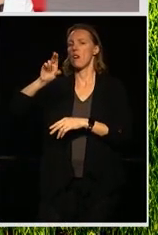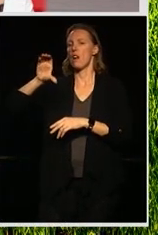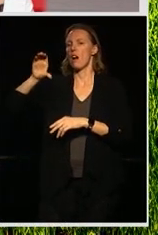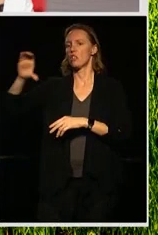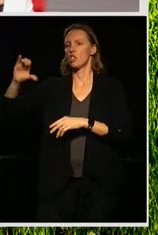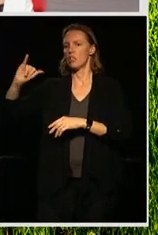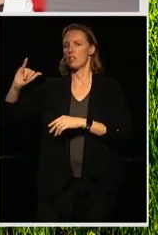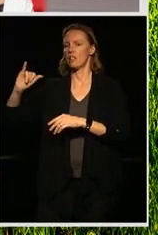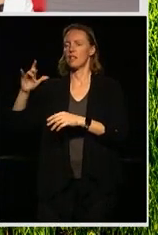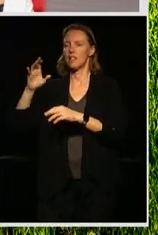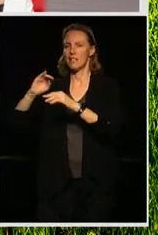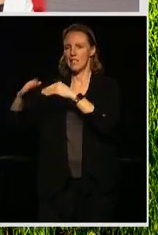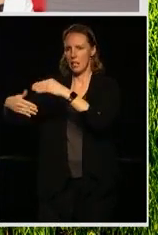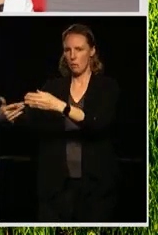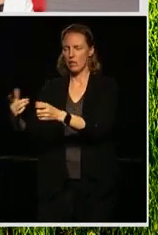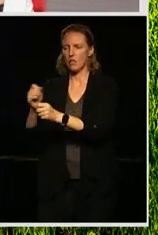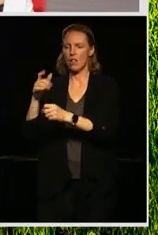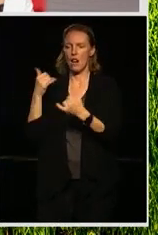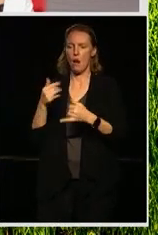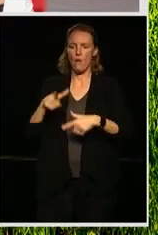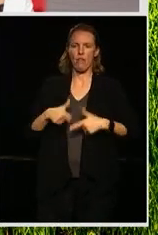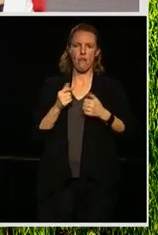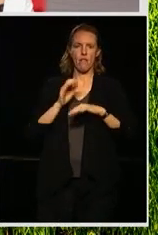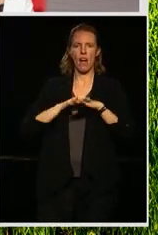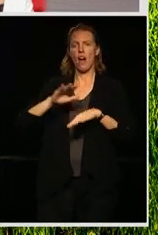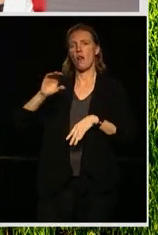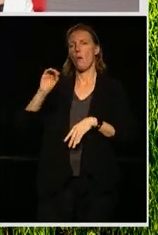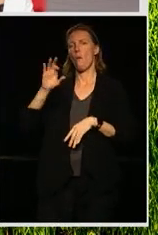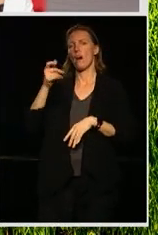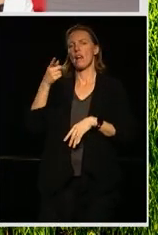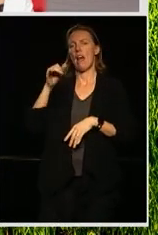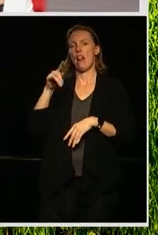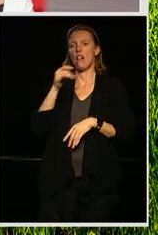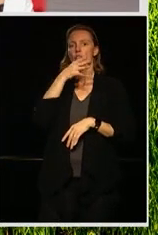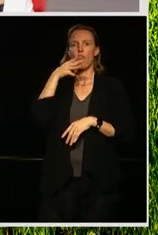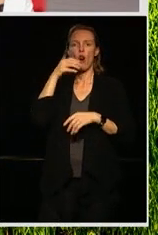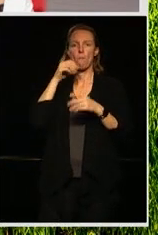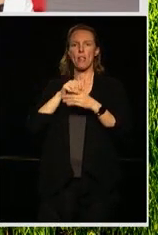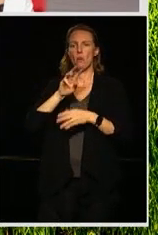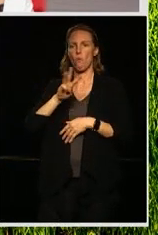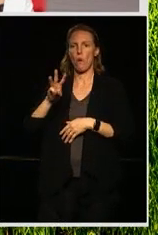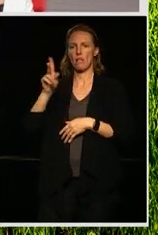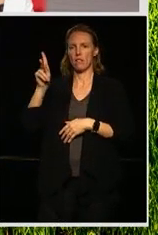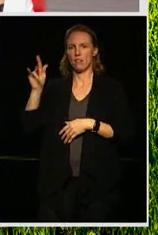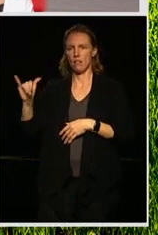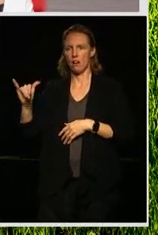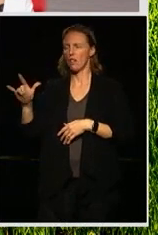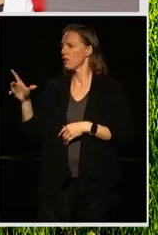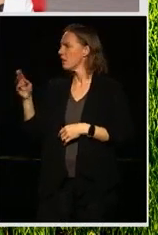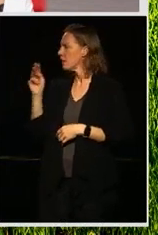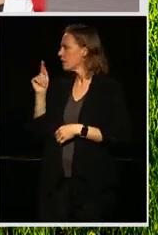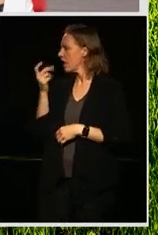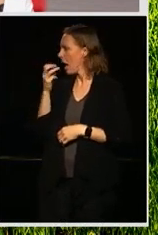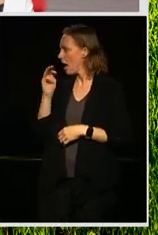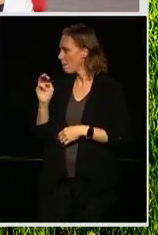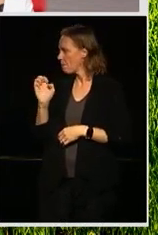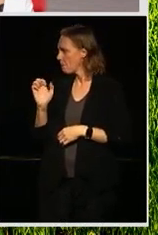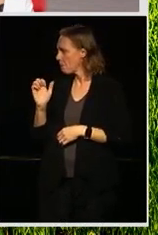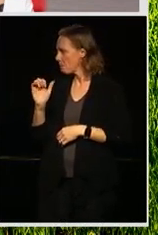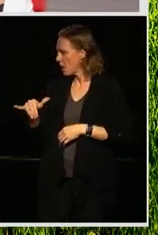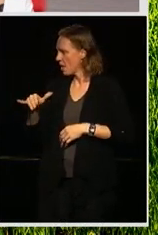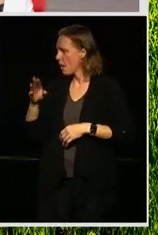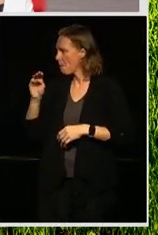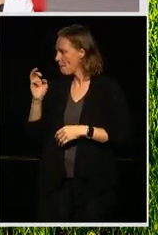on an organic farm in West Kentucky. Tommy, Matt, and Korn were interns from Murray